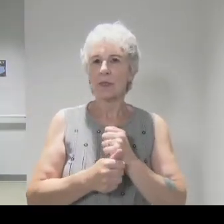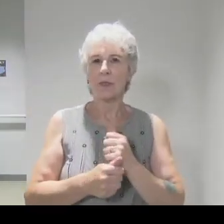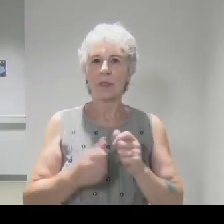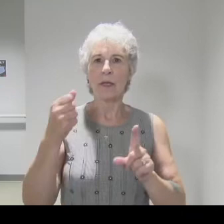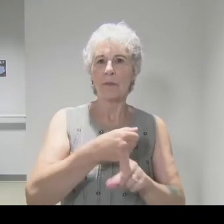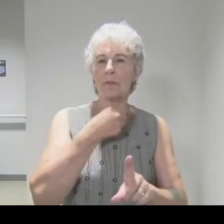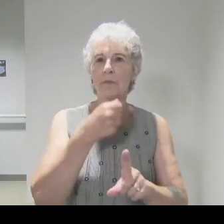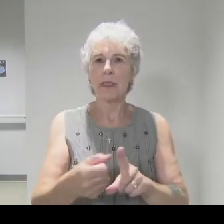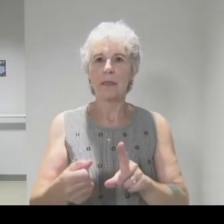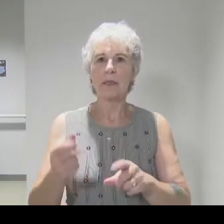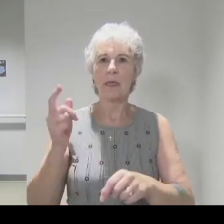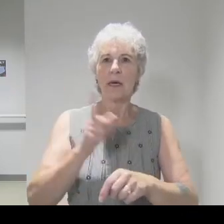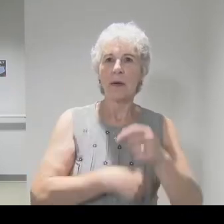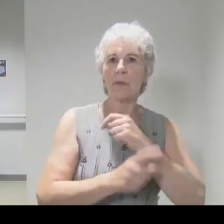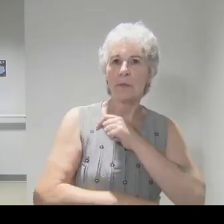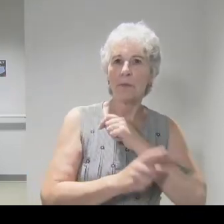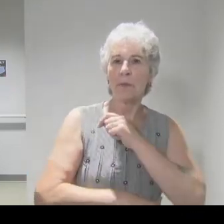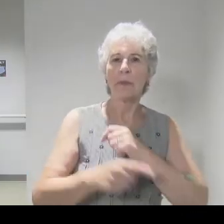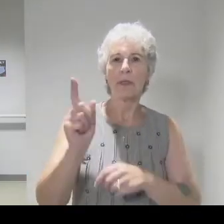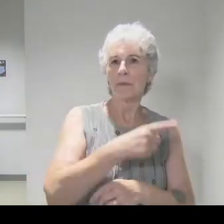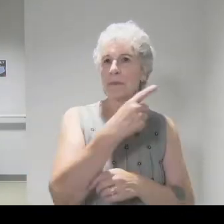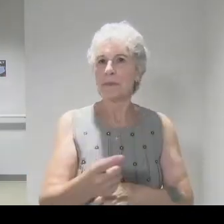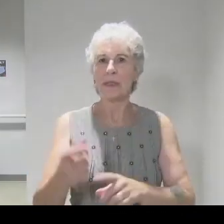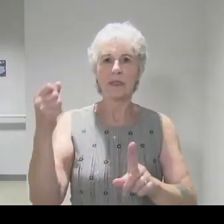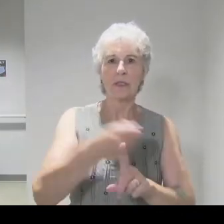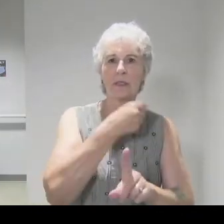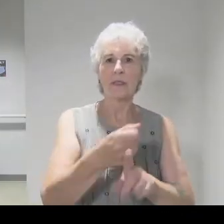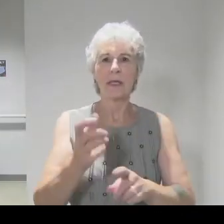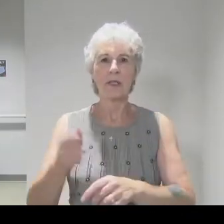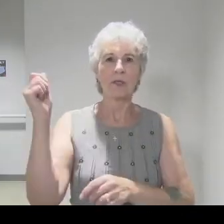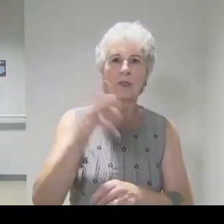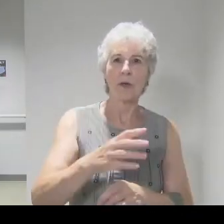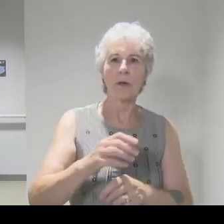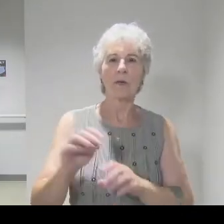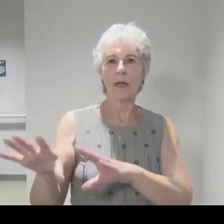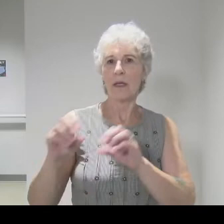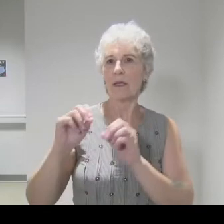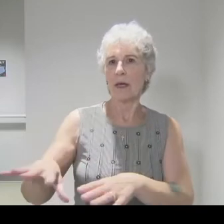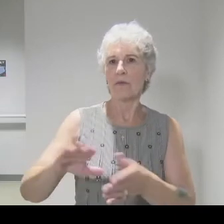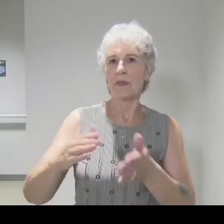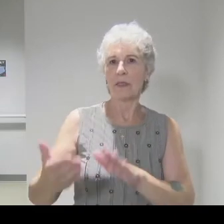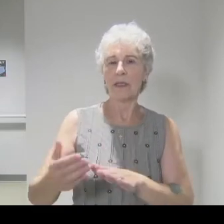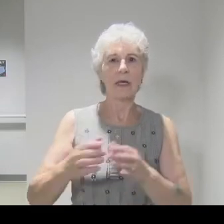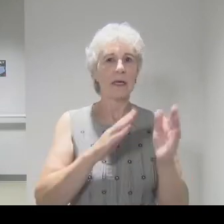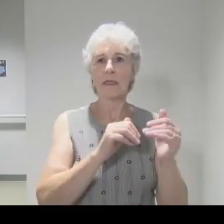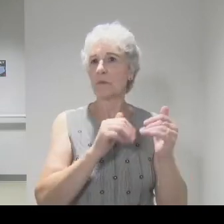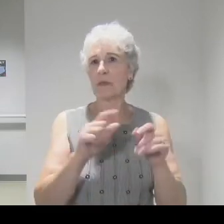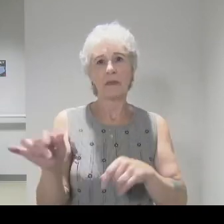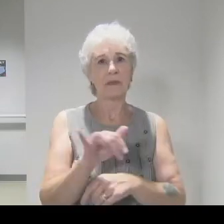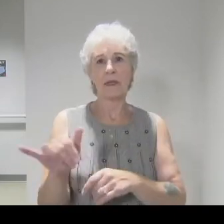by magistrates, scourged, beaten, stoned, left for dead, and he expected the same wherever he went.